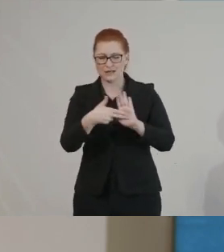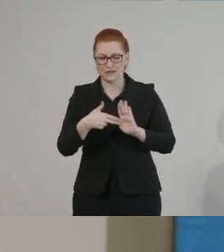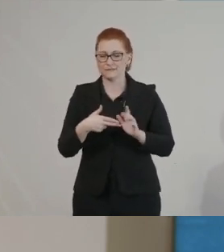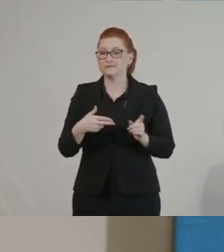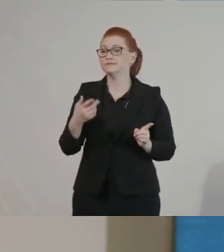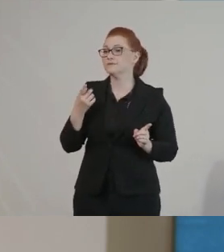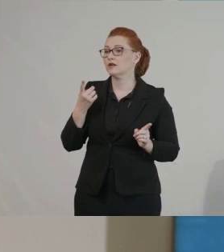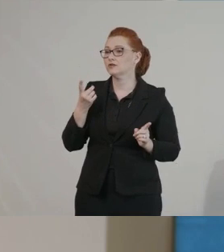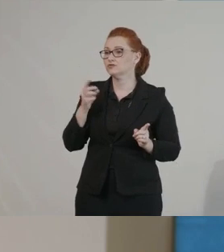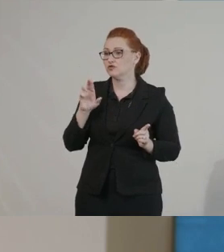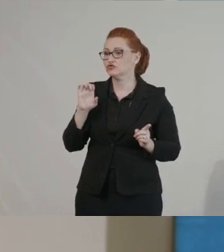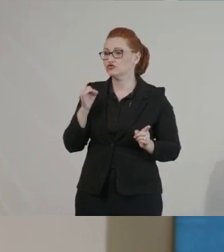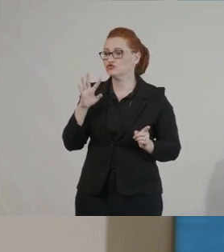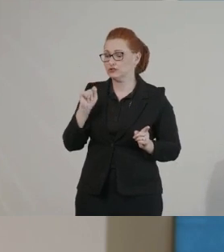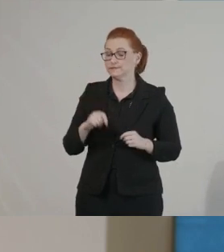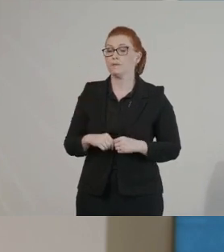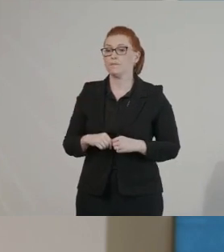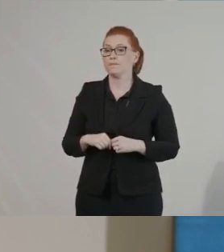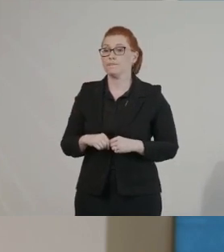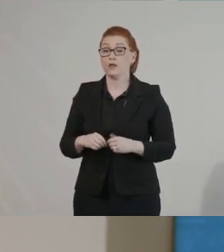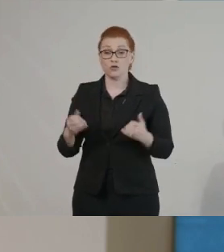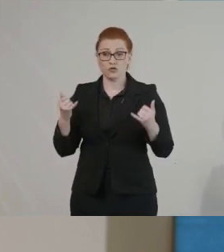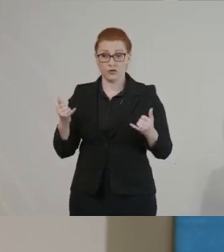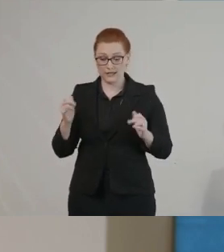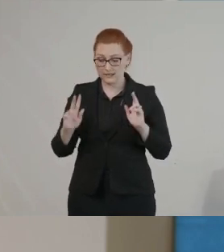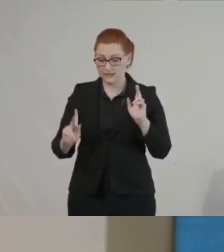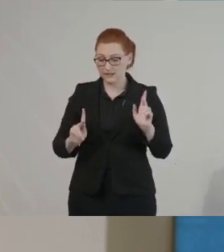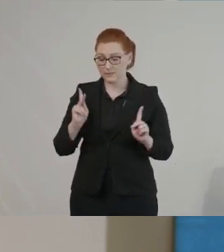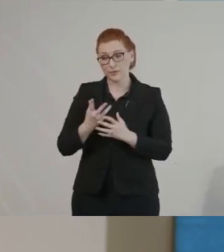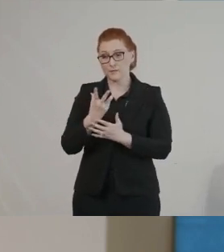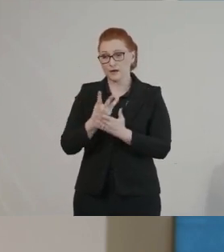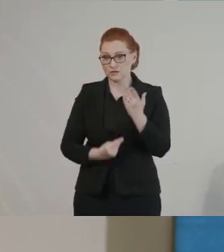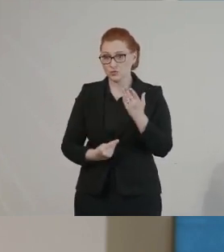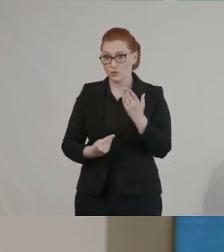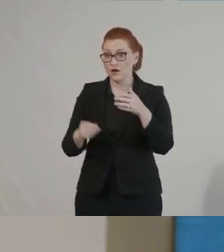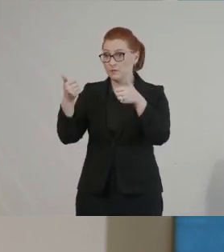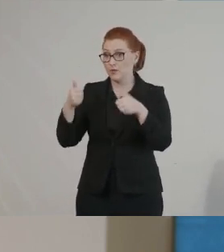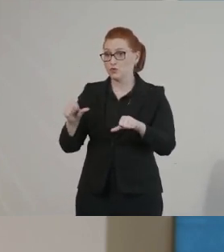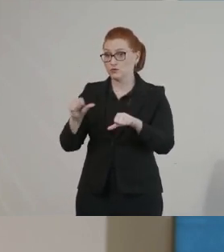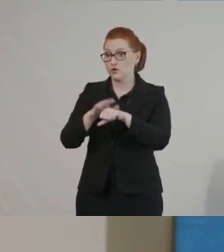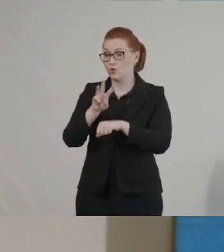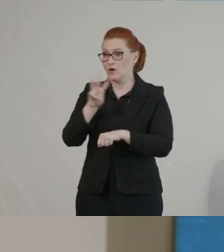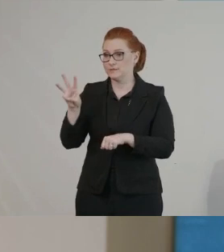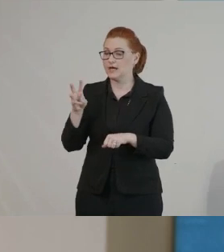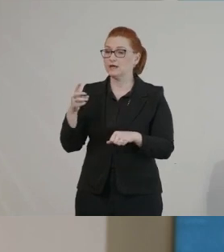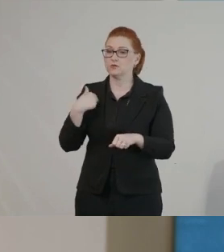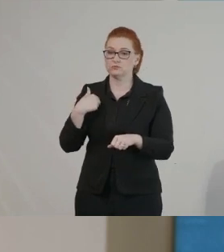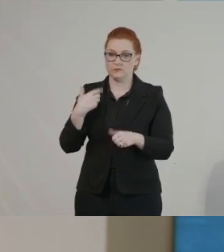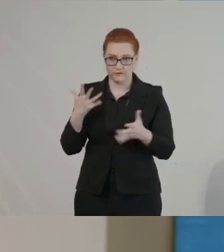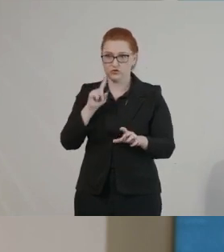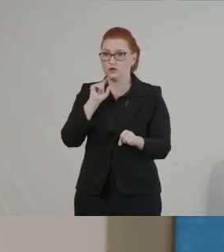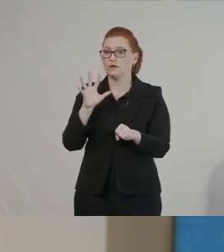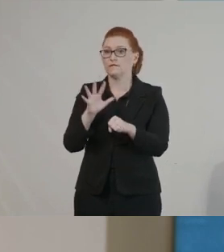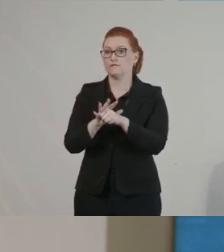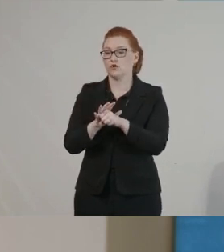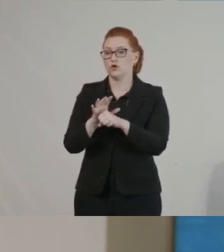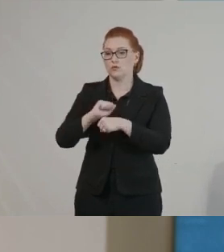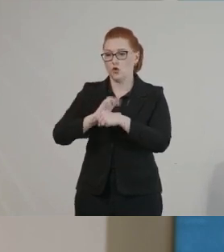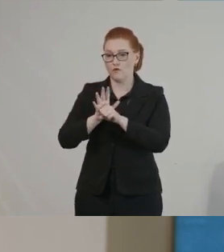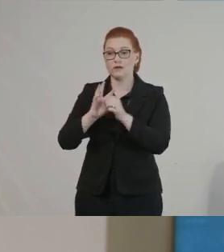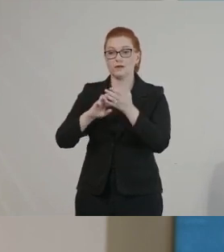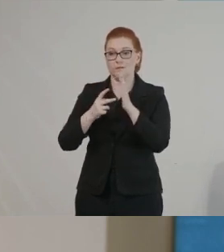the individuals who have died that are posted on our website, those are confirmed COVID cases, so they have had a confirmed positive